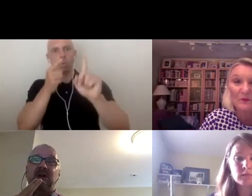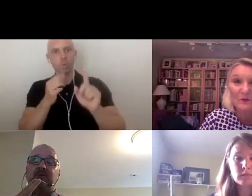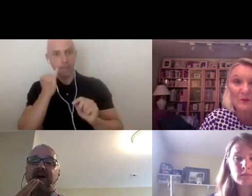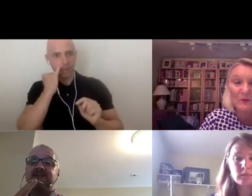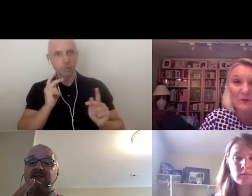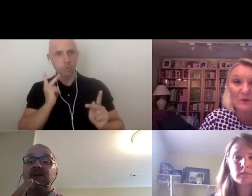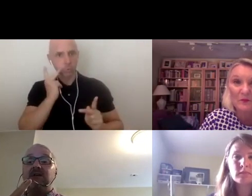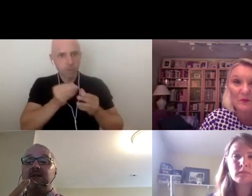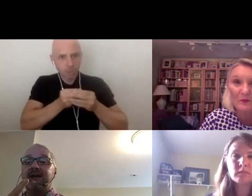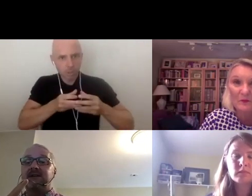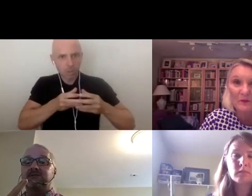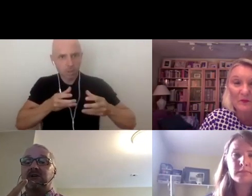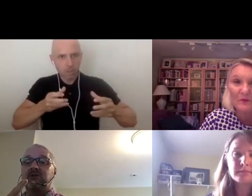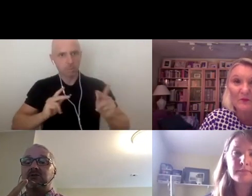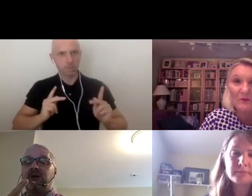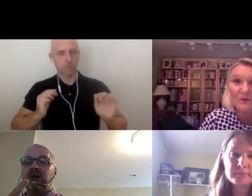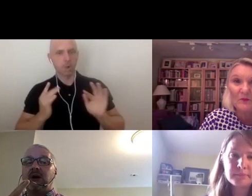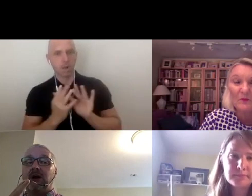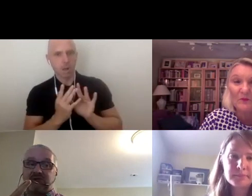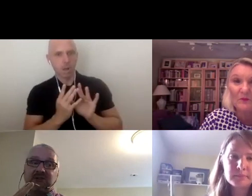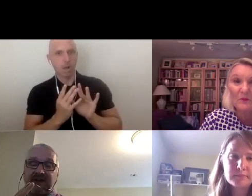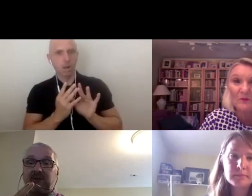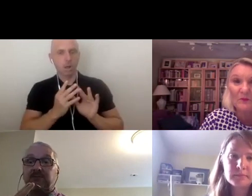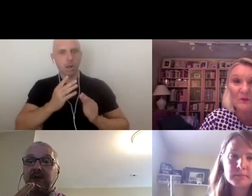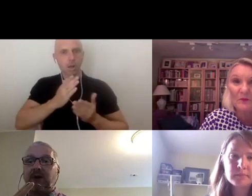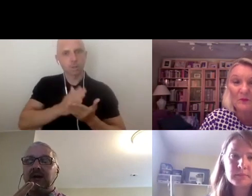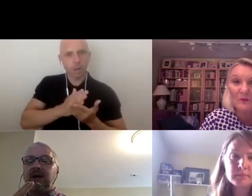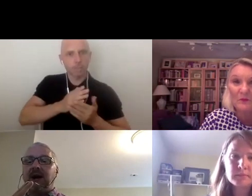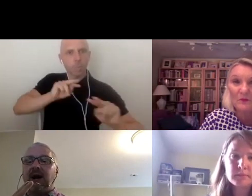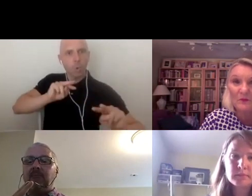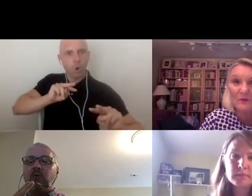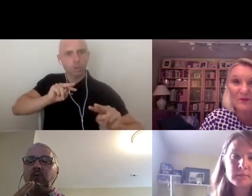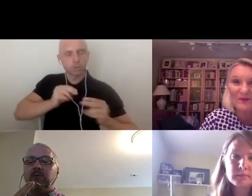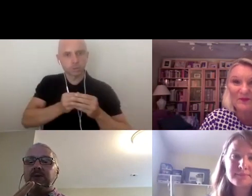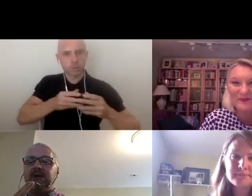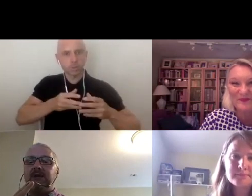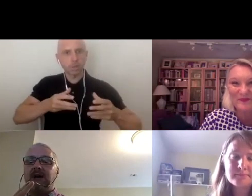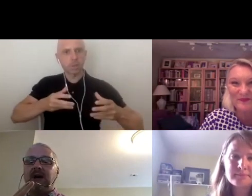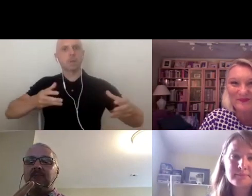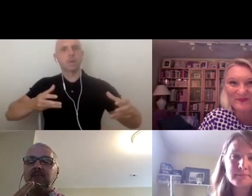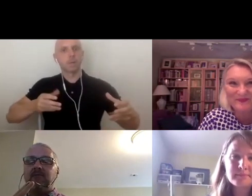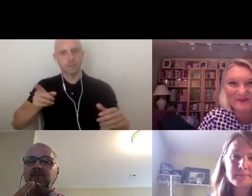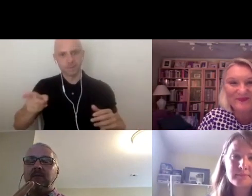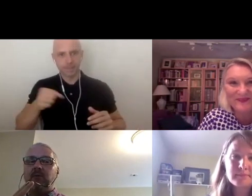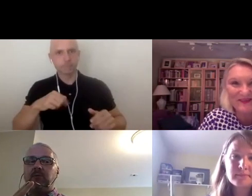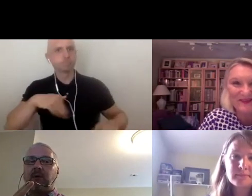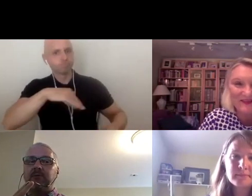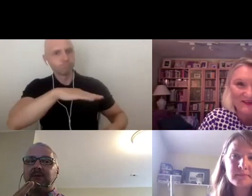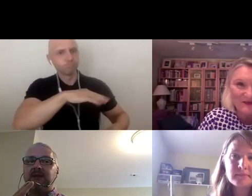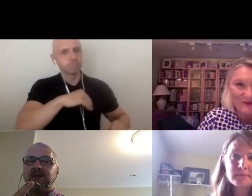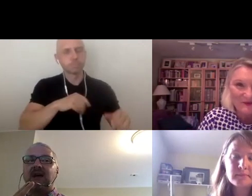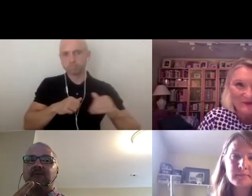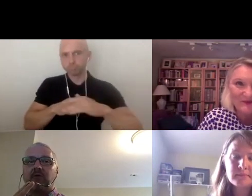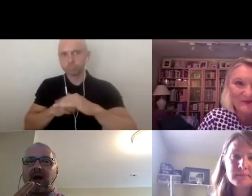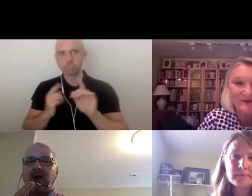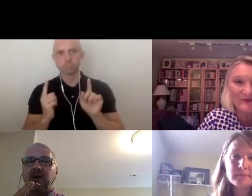on the type of activity that it sounds like you're doing, which sounds fabulous, by the way, would be it would probably be